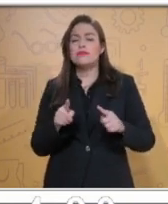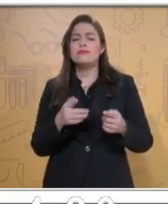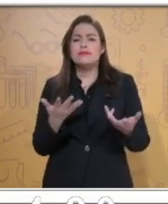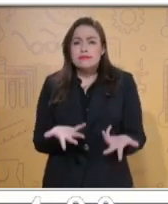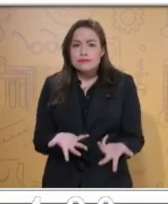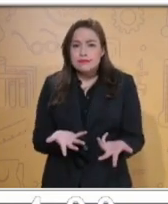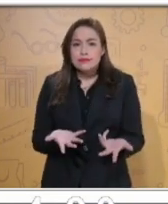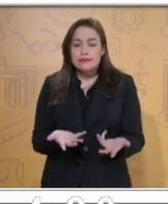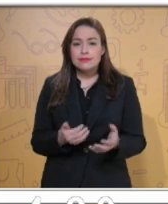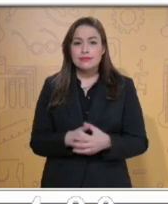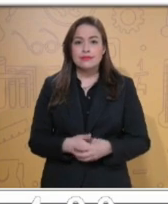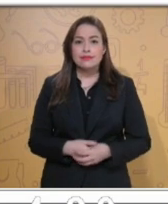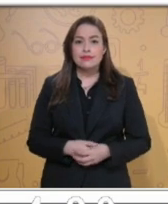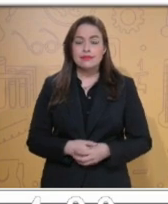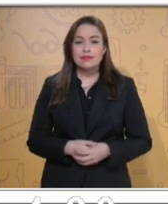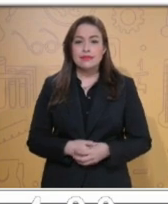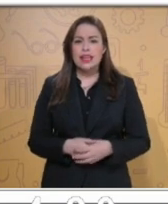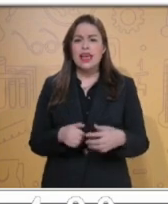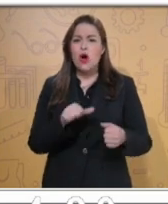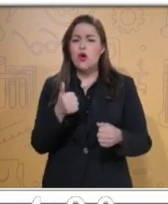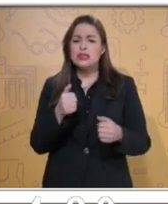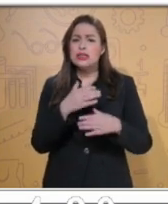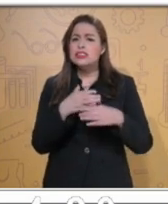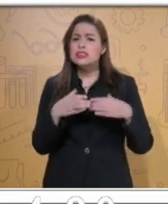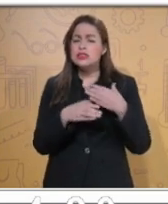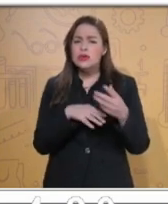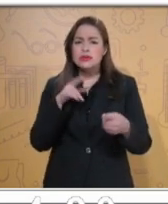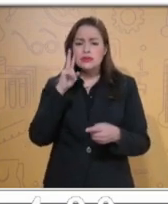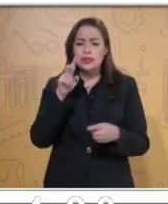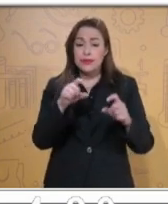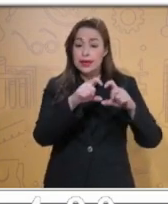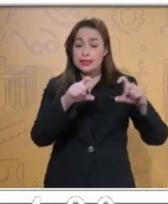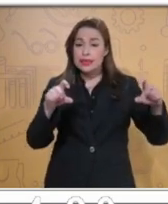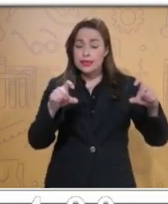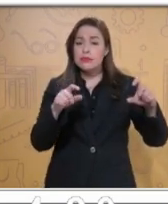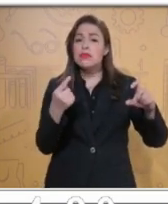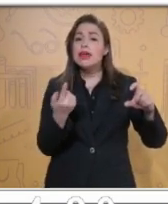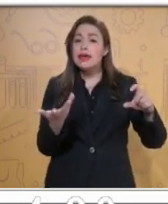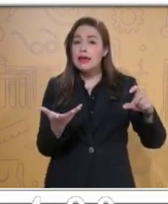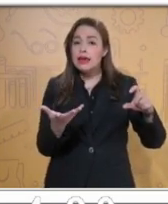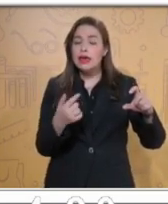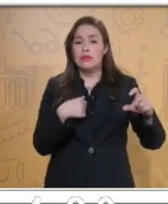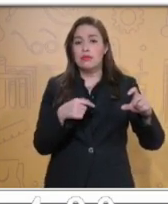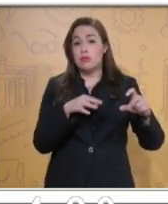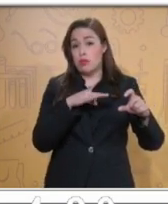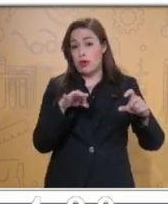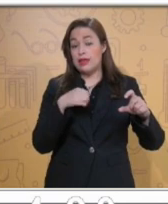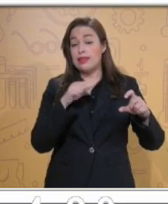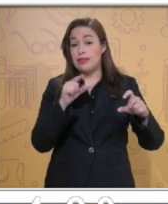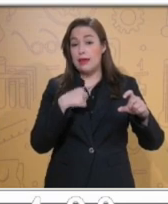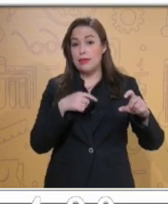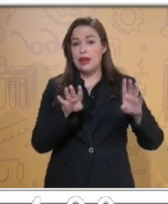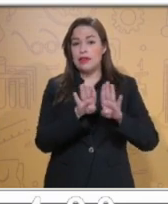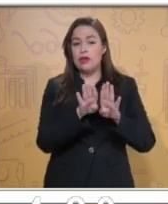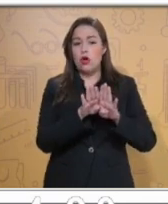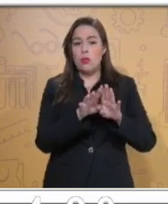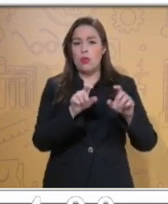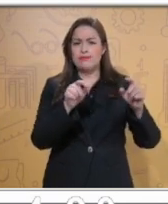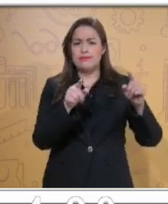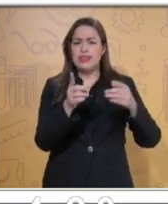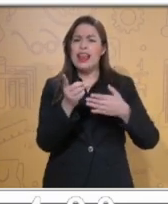do you notice about the layout of the comic strips? That means the design. Which design is more attractive to